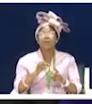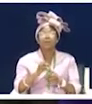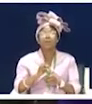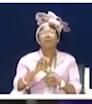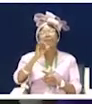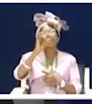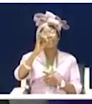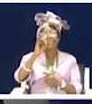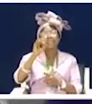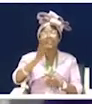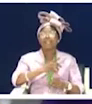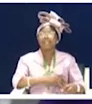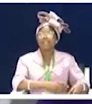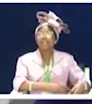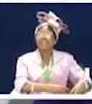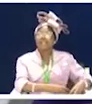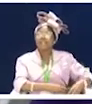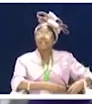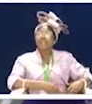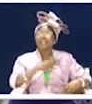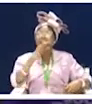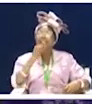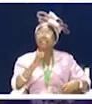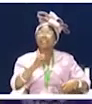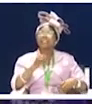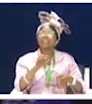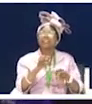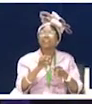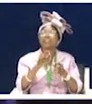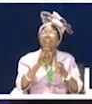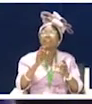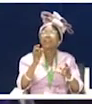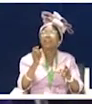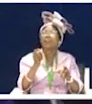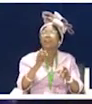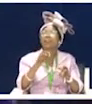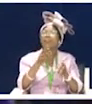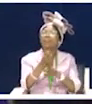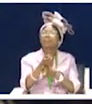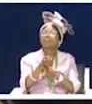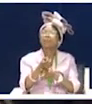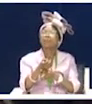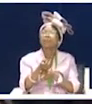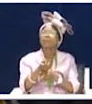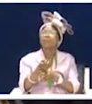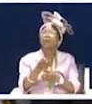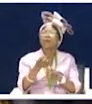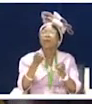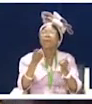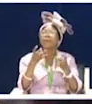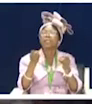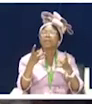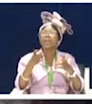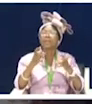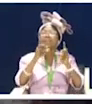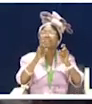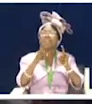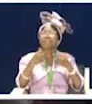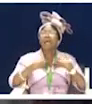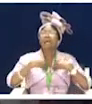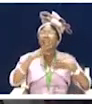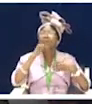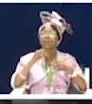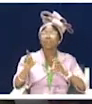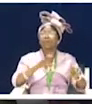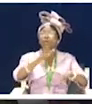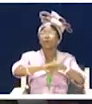stones, which she had been diagnosed of 6 years earlier. Several scans and tests had been done